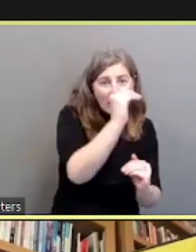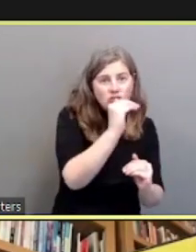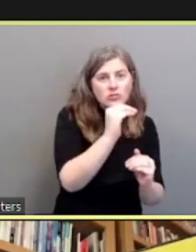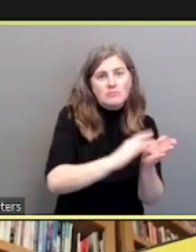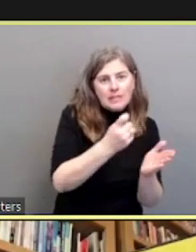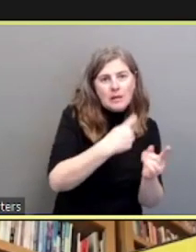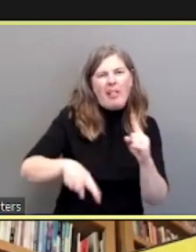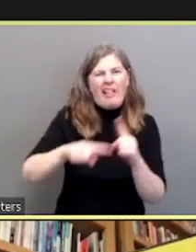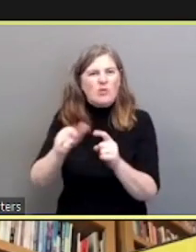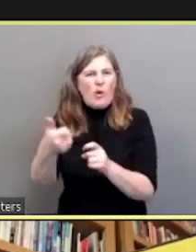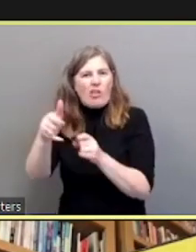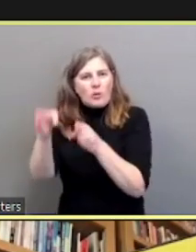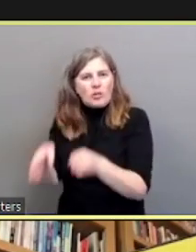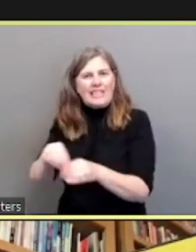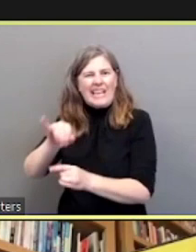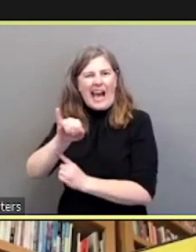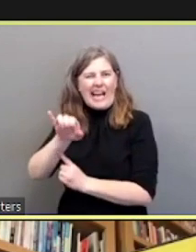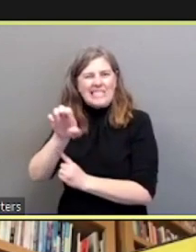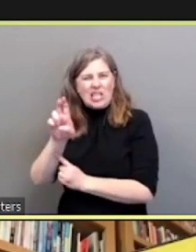slide.